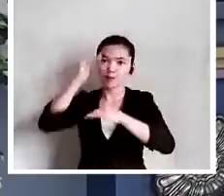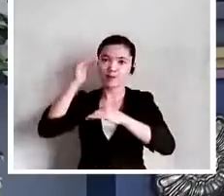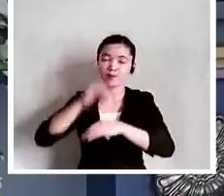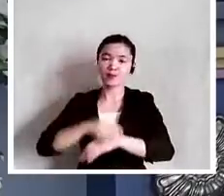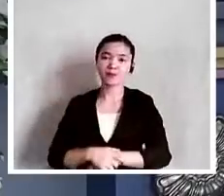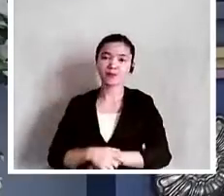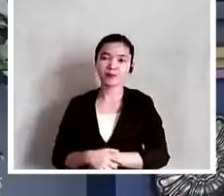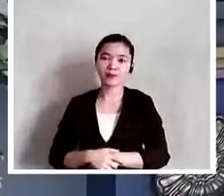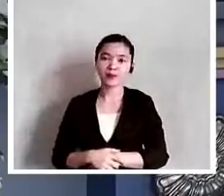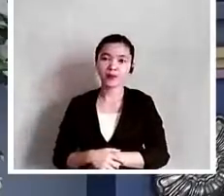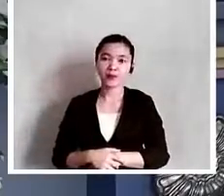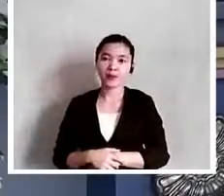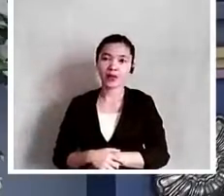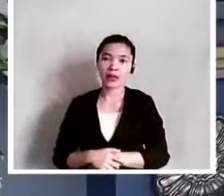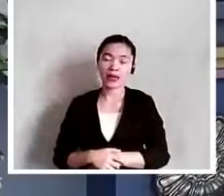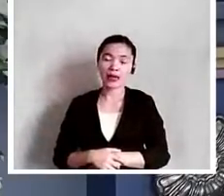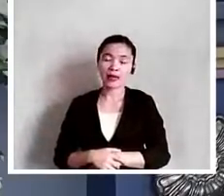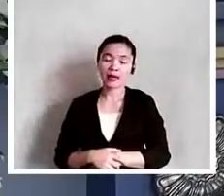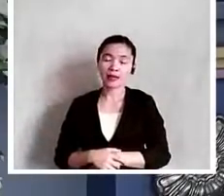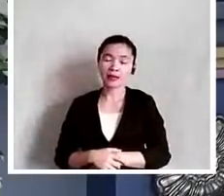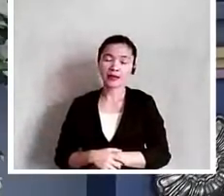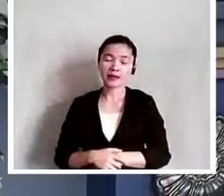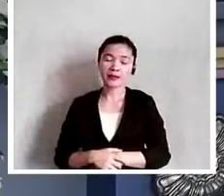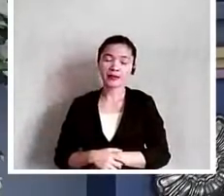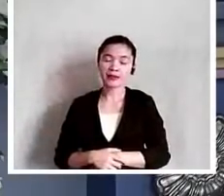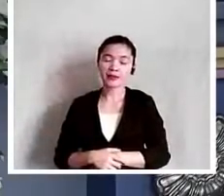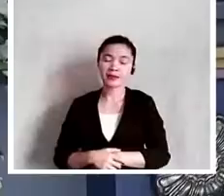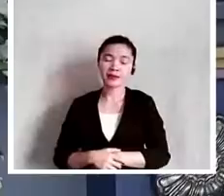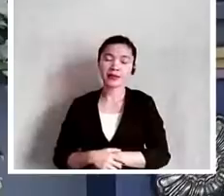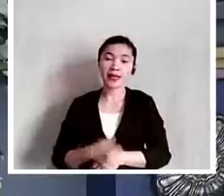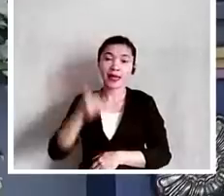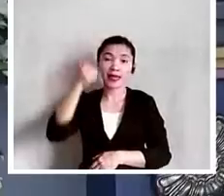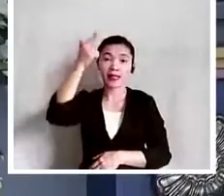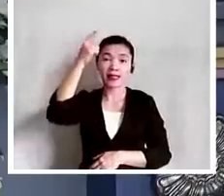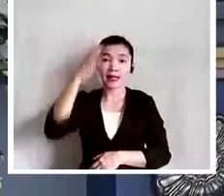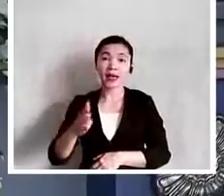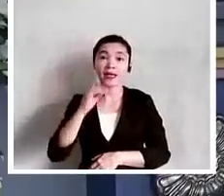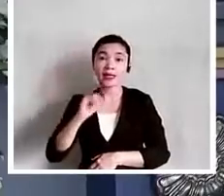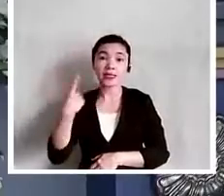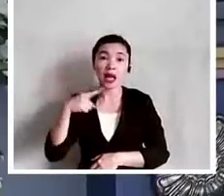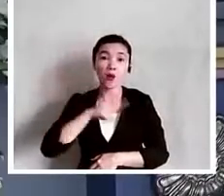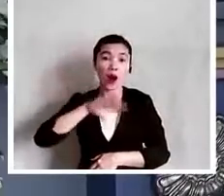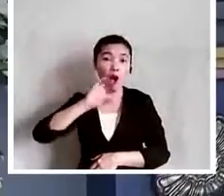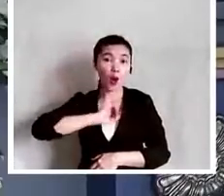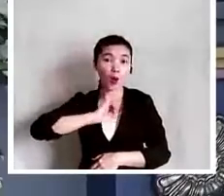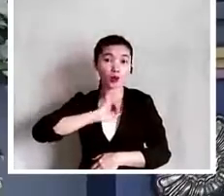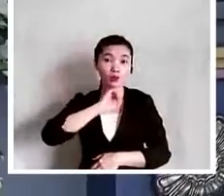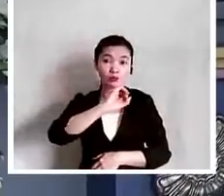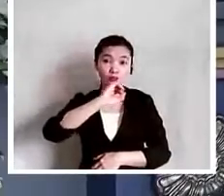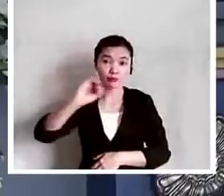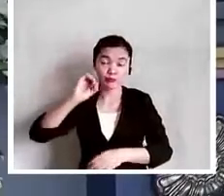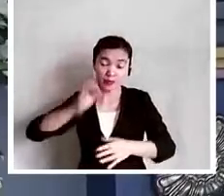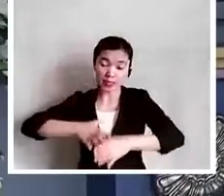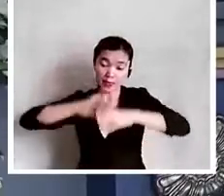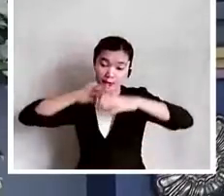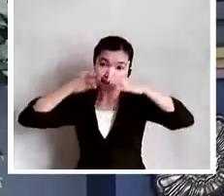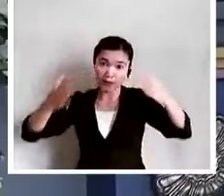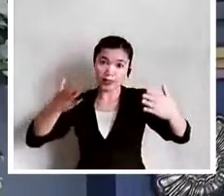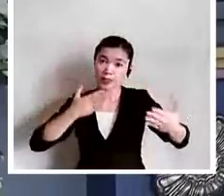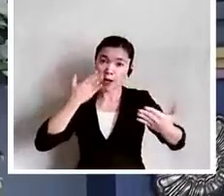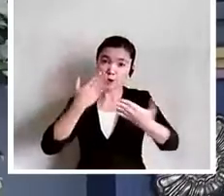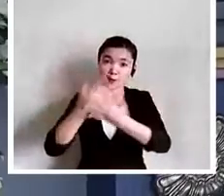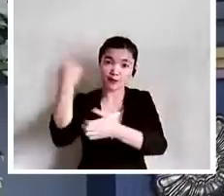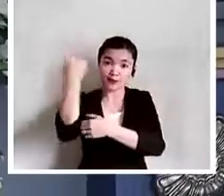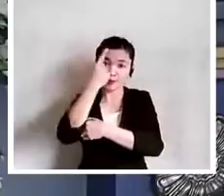is no other than our own greatest good. So walay dakong kalainan ang kahimtang sa kingdom of